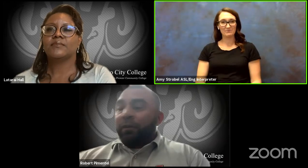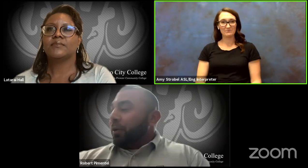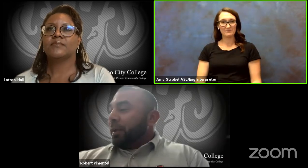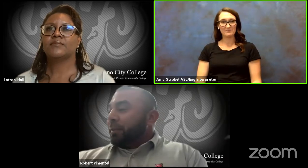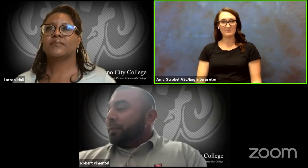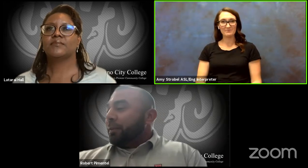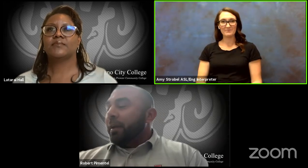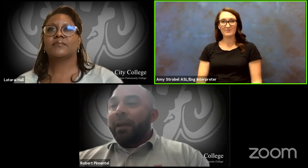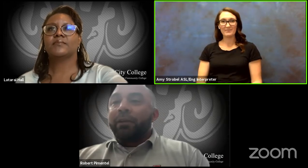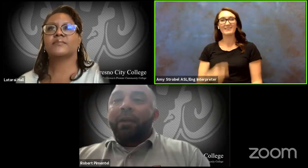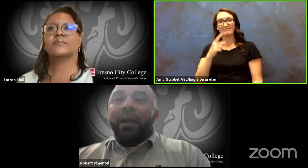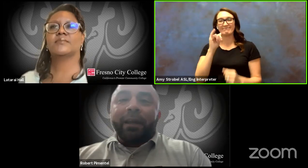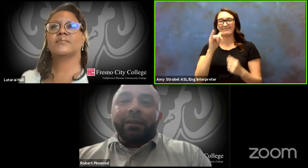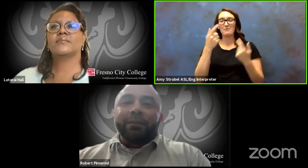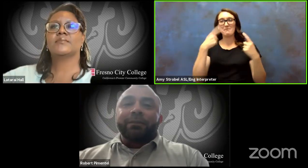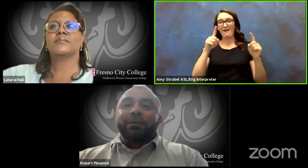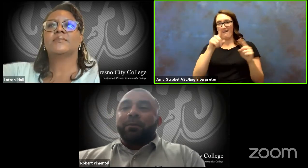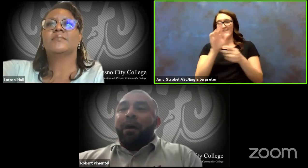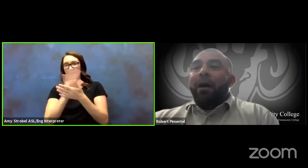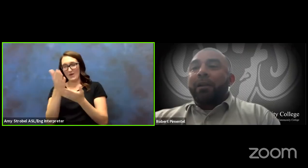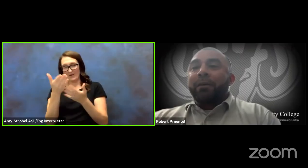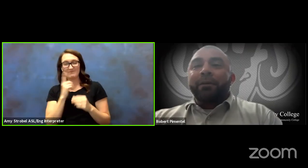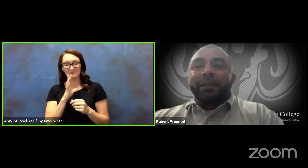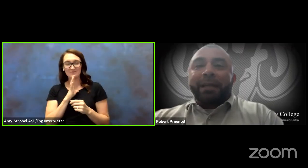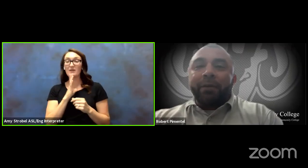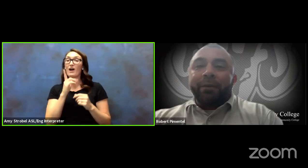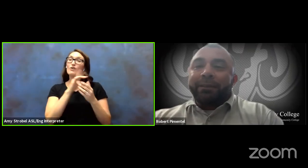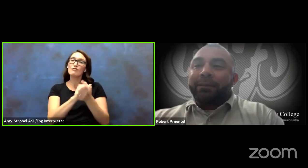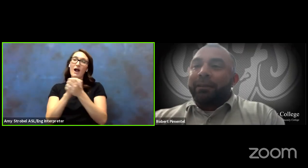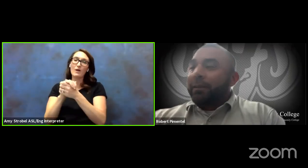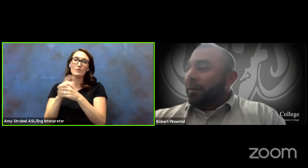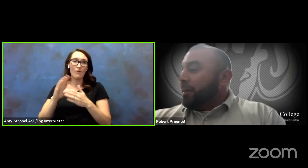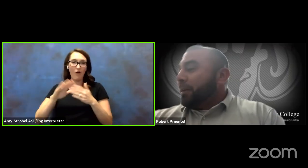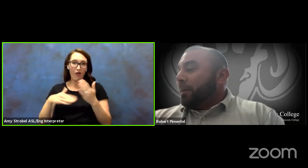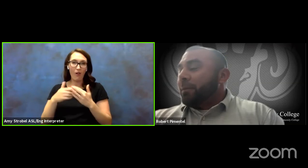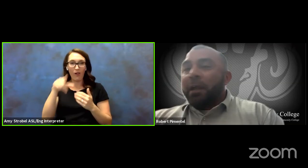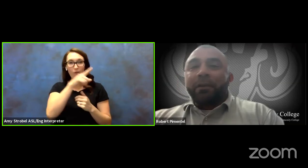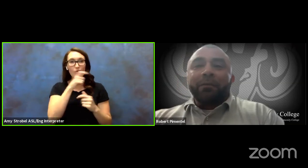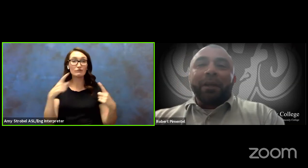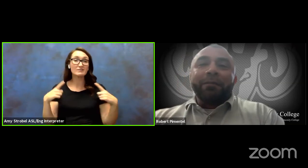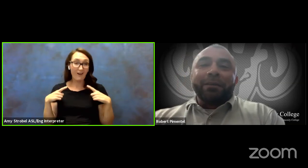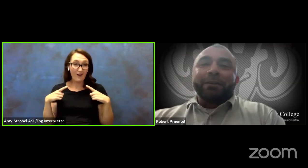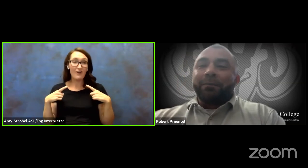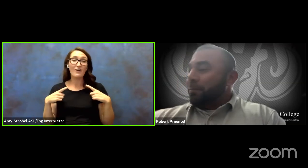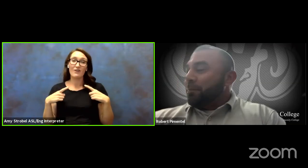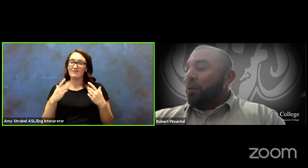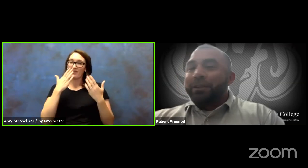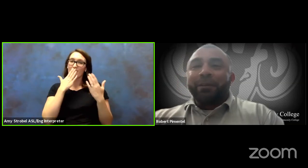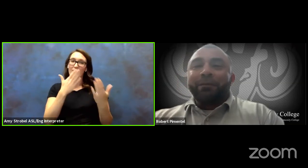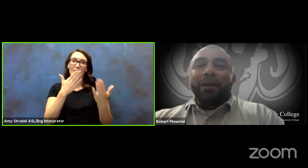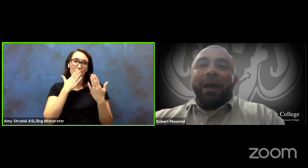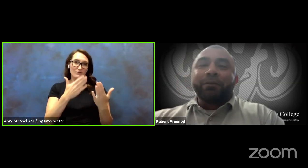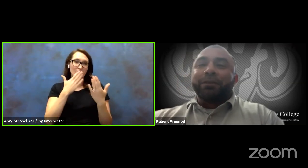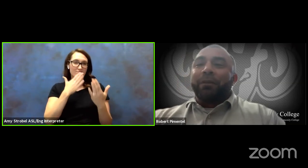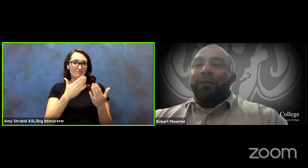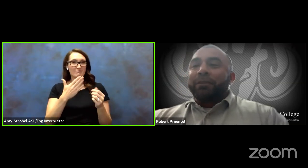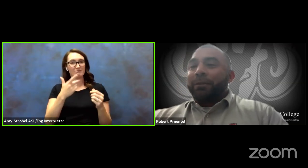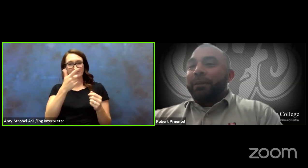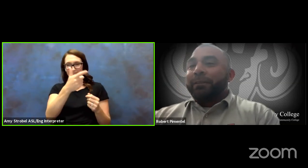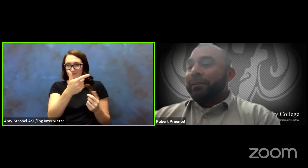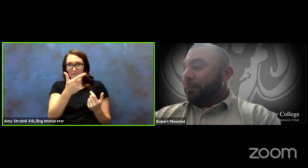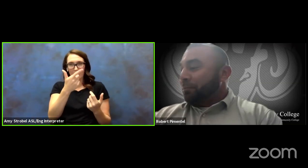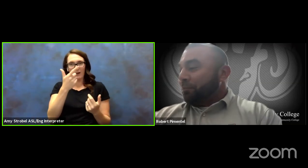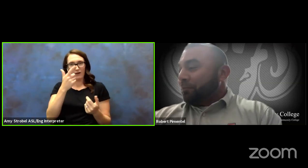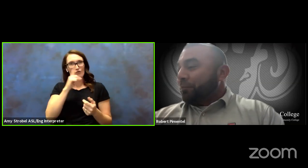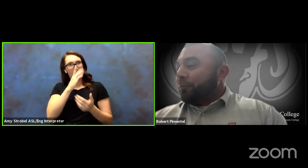Thank you for joining us today. And congratulations to all of the retirees. Thank you for giving us a portion of your life to serve